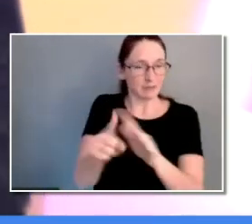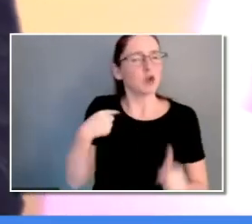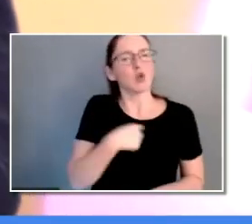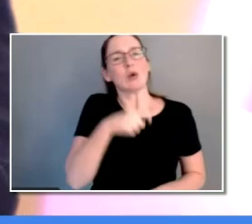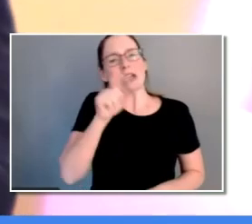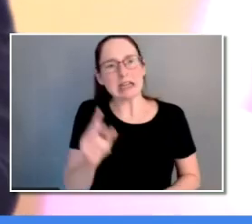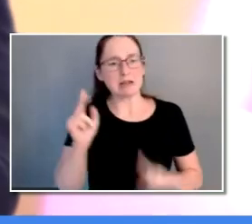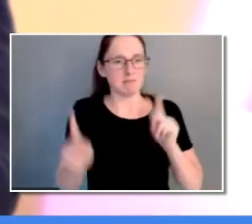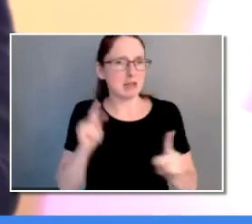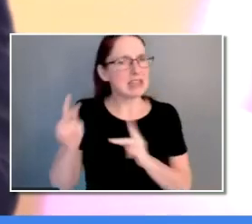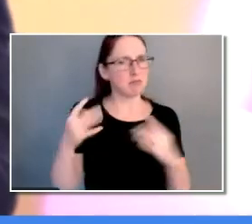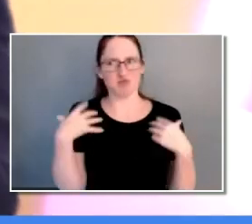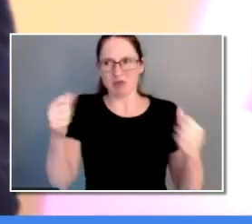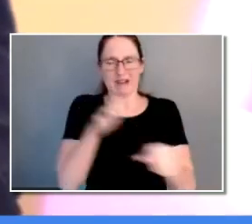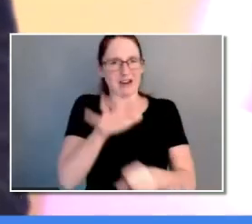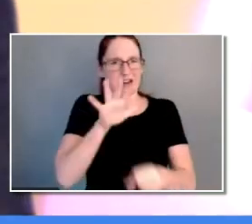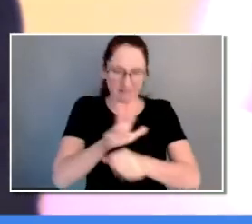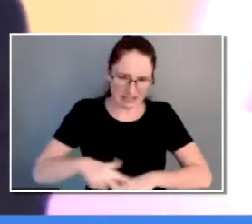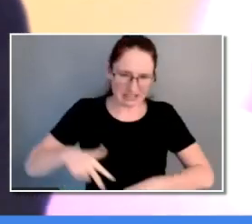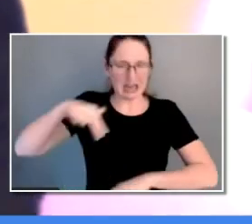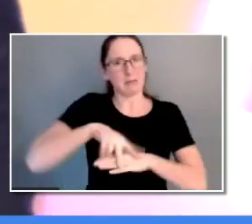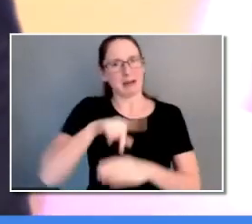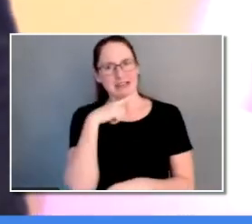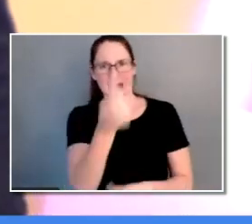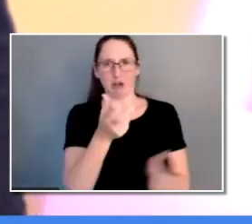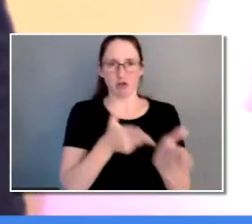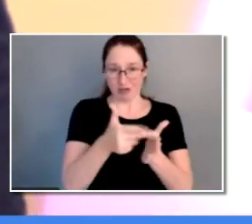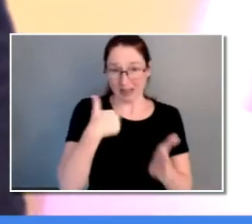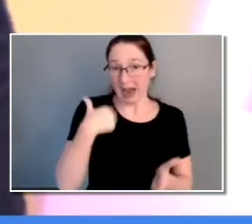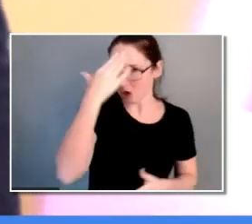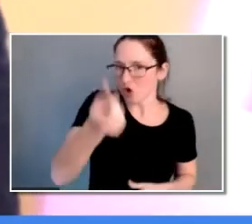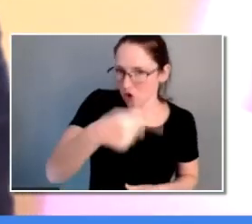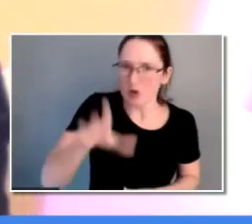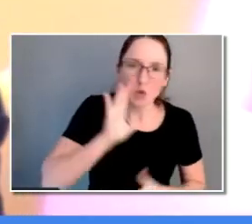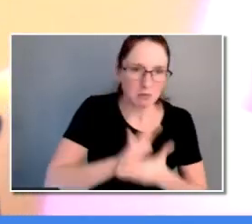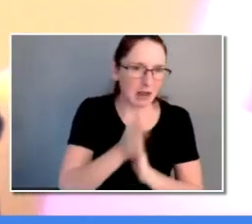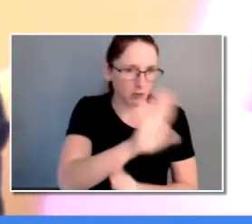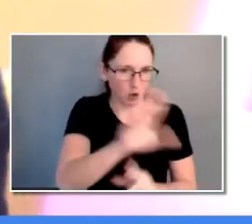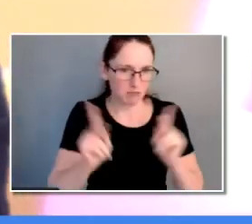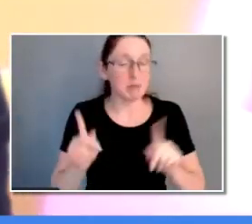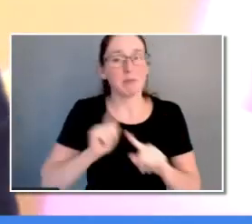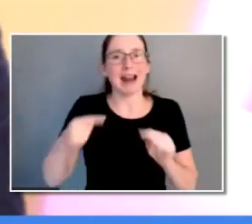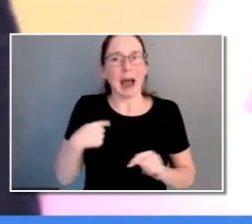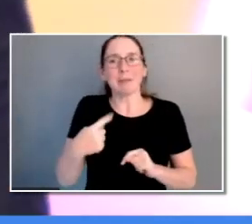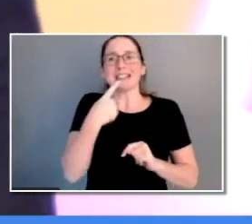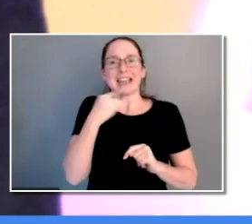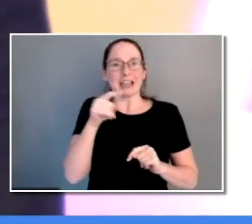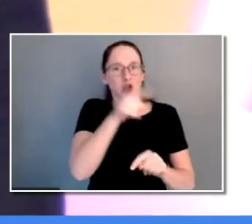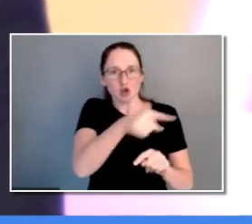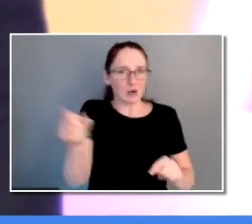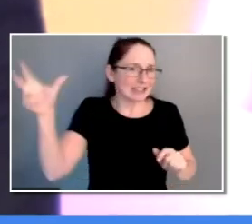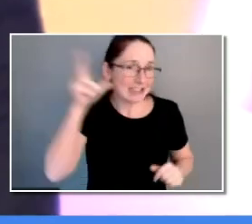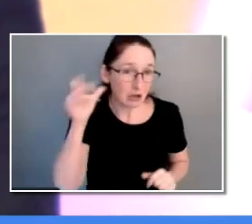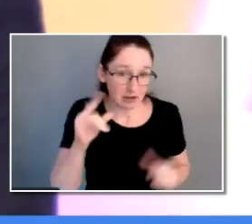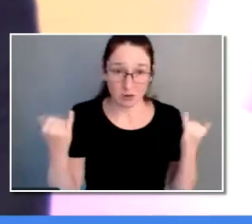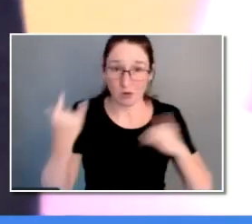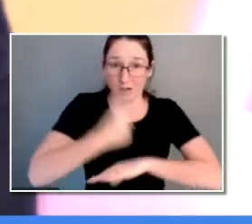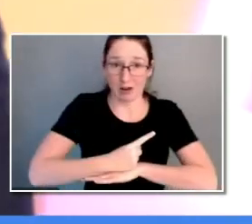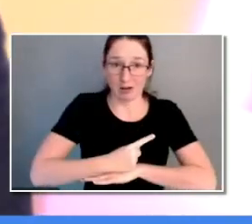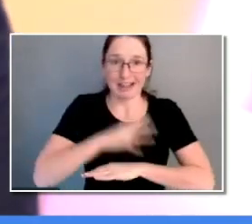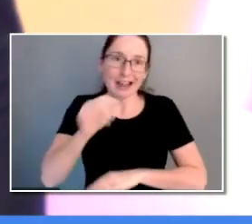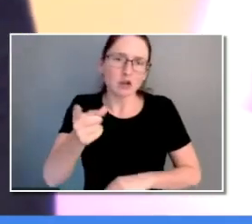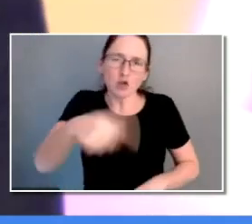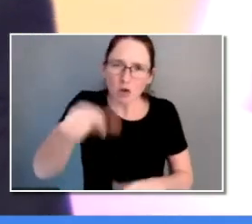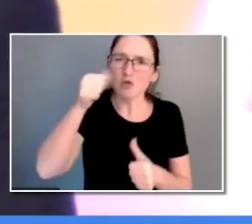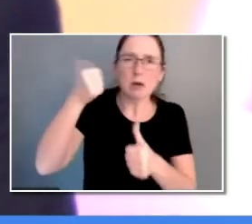people courageous enough to stand up and tell the truth. And I know y'all will be those people, but I'm just saying it so you hear it today and that you